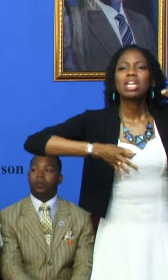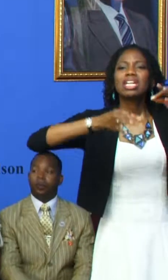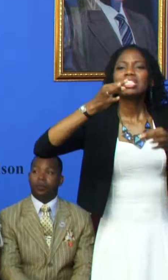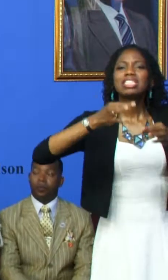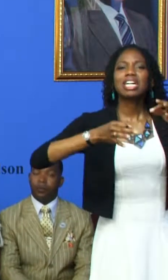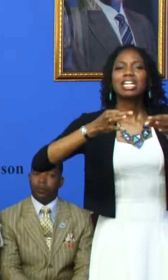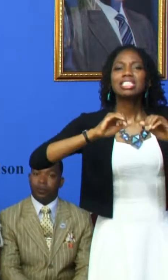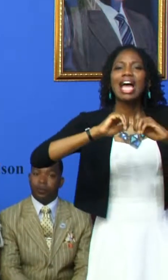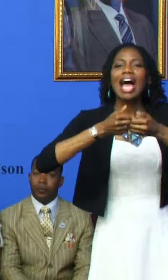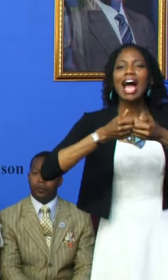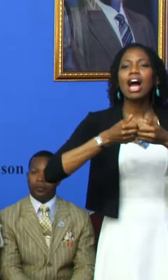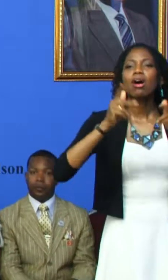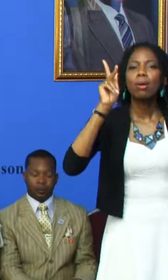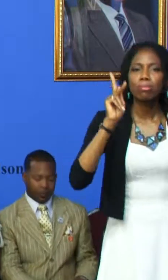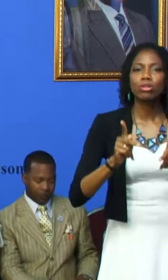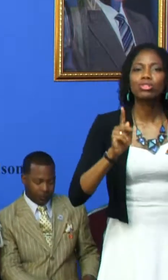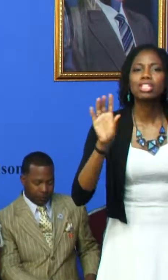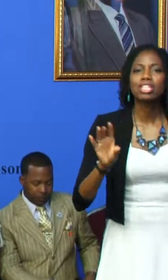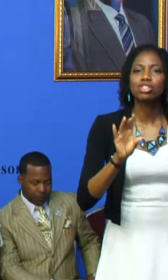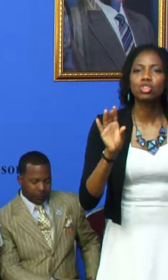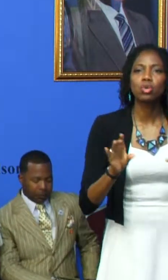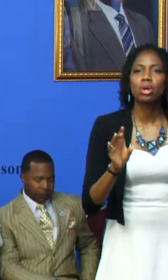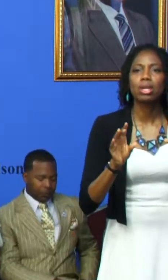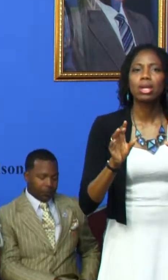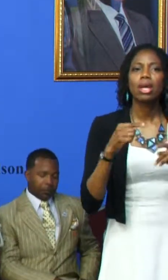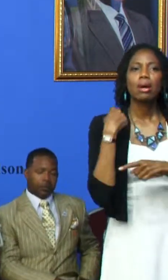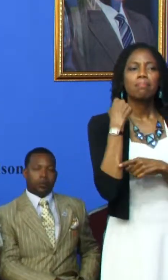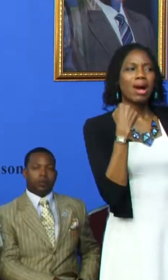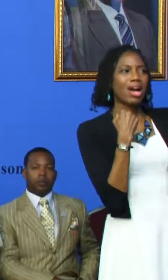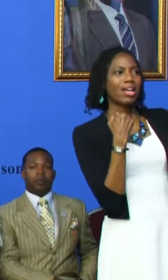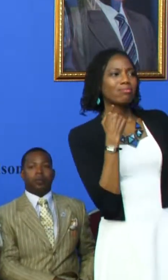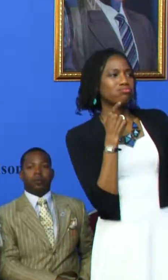shepherd by how big the shepherd house is.